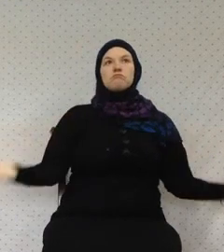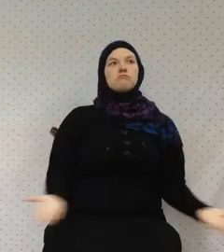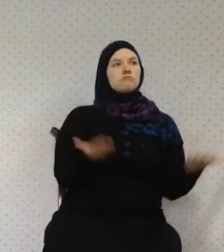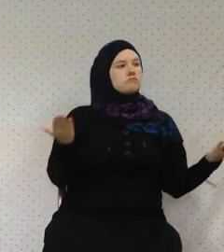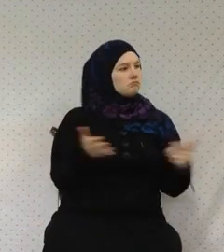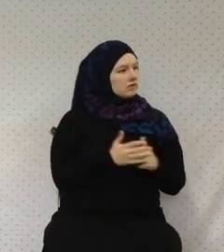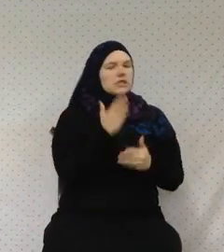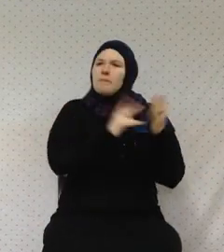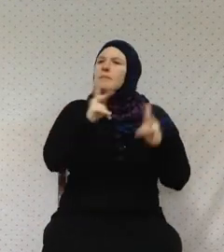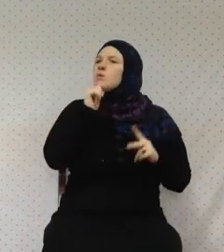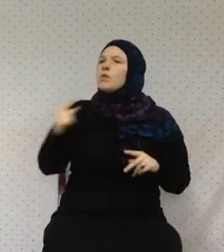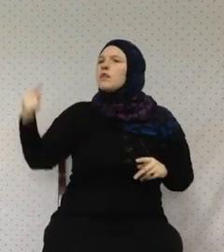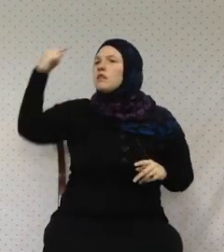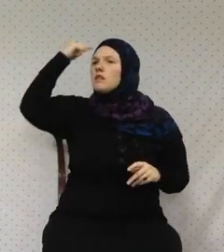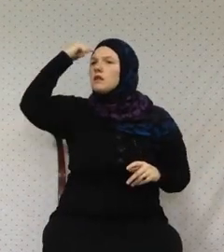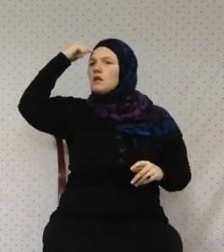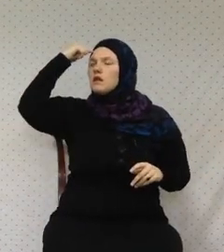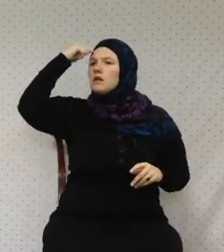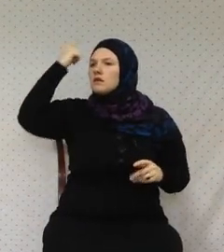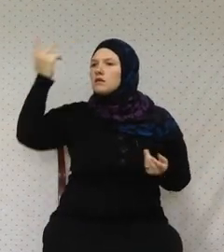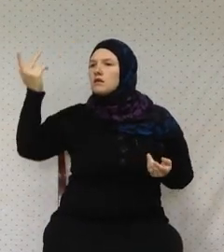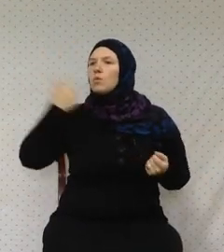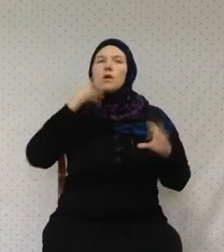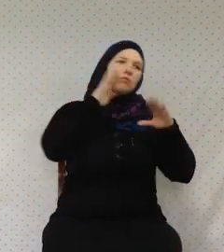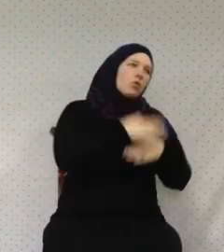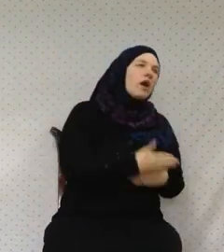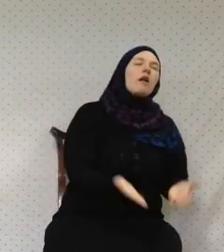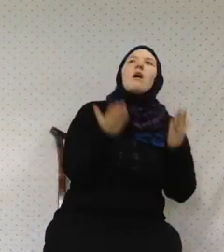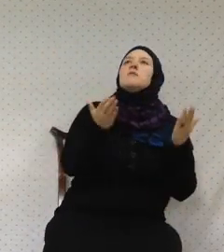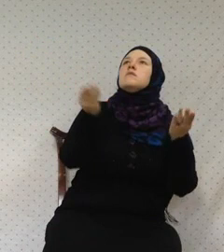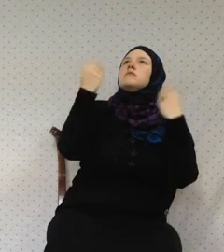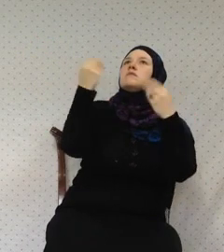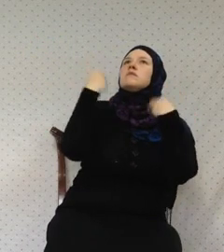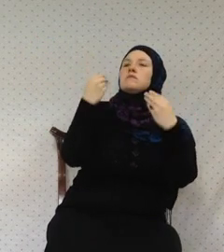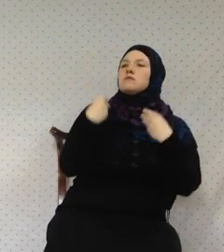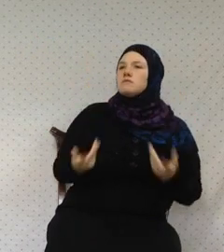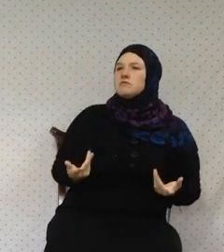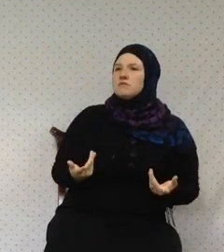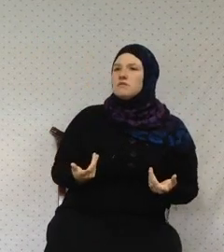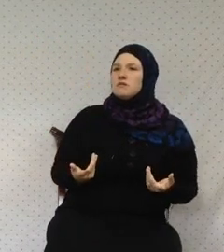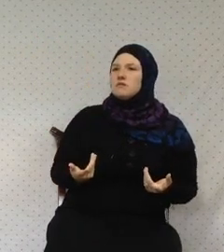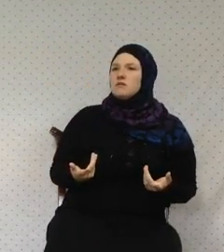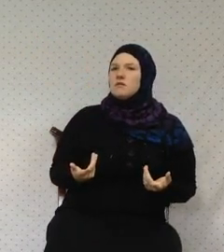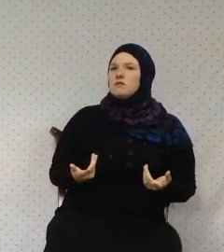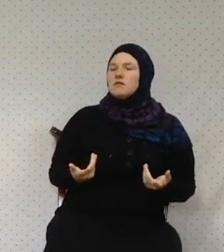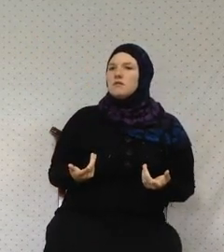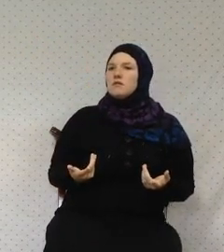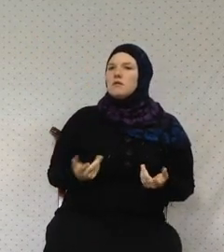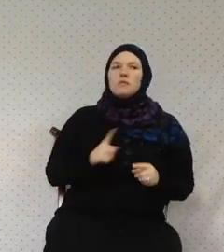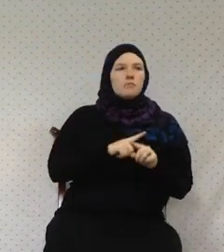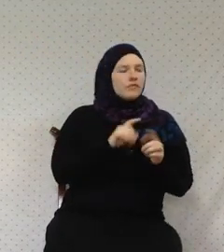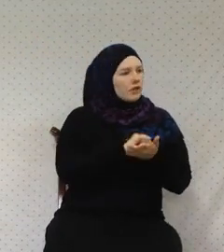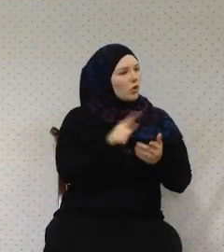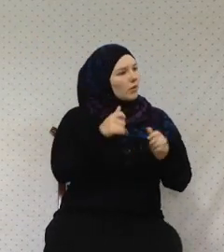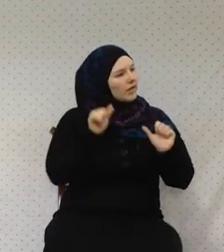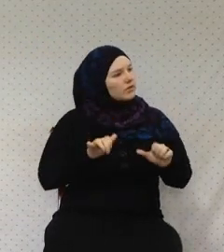Some of us think that the mere fact that we pray and ask Him is all what we could do. But